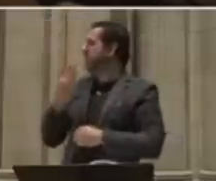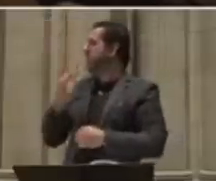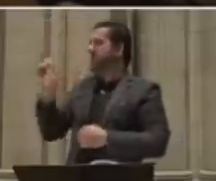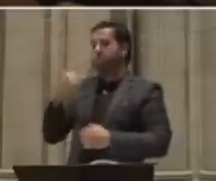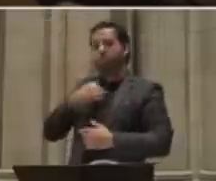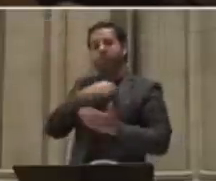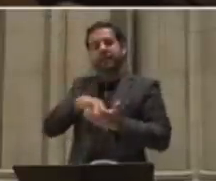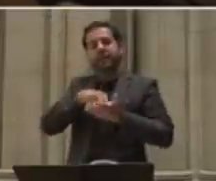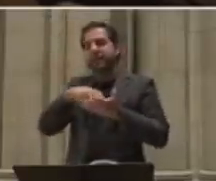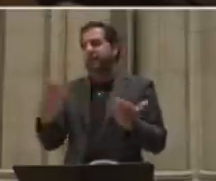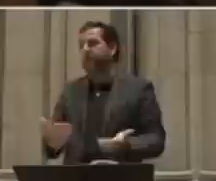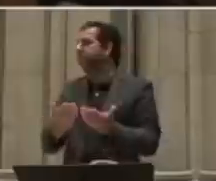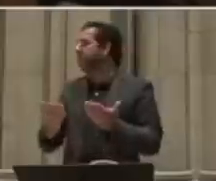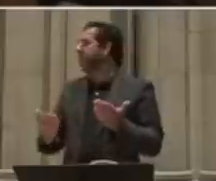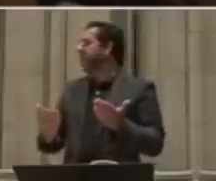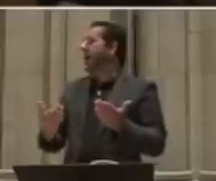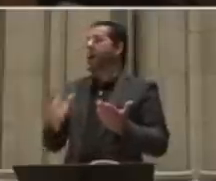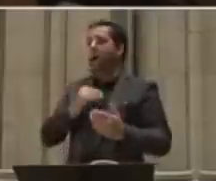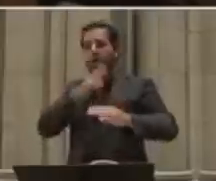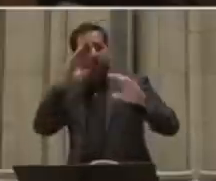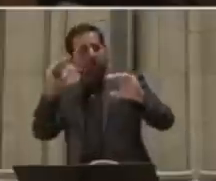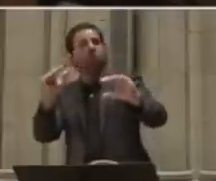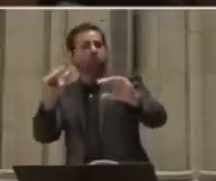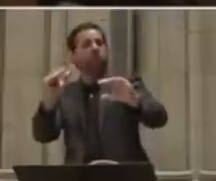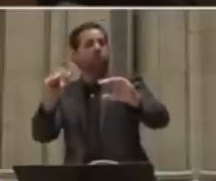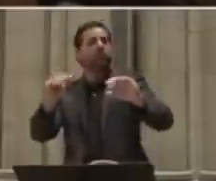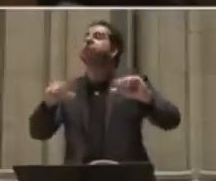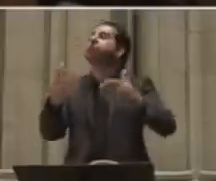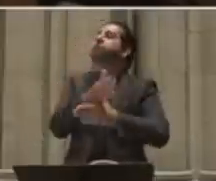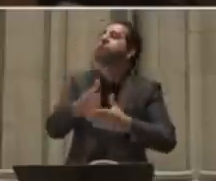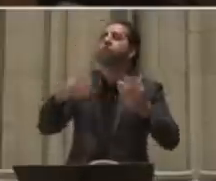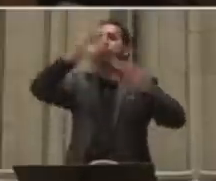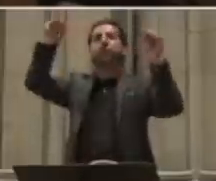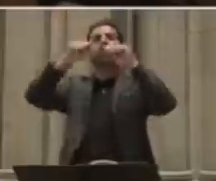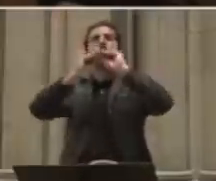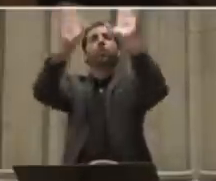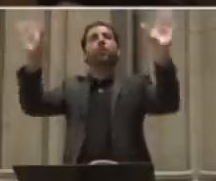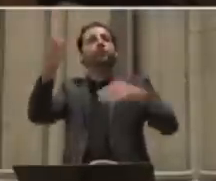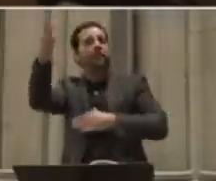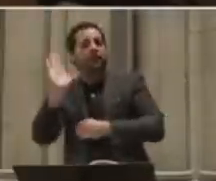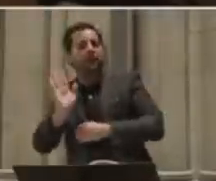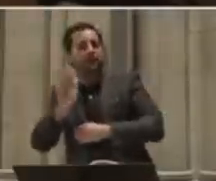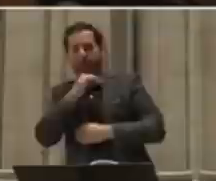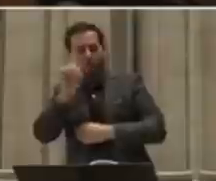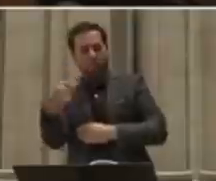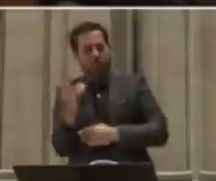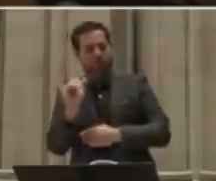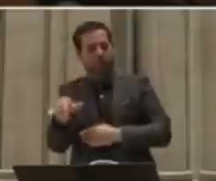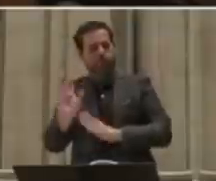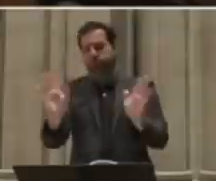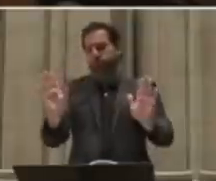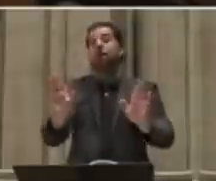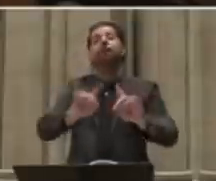stand. And we boast in our hope of sharing the glory of God. And not only that, but we